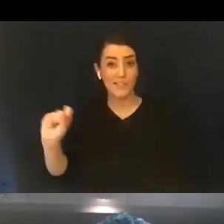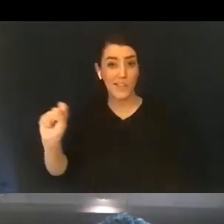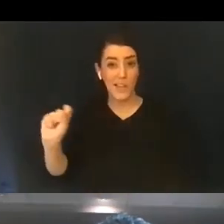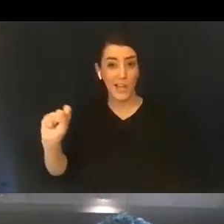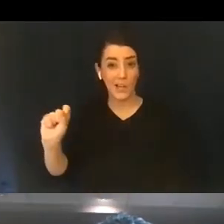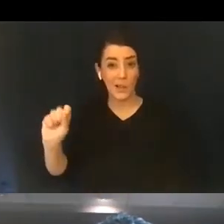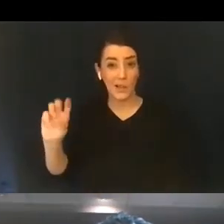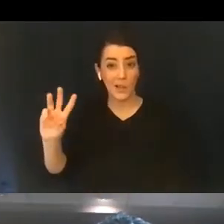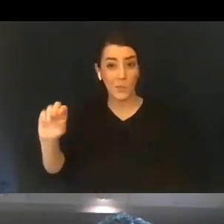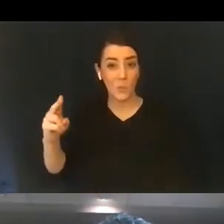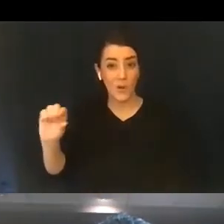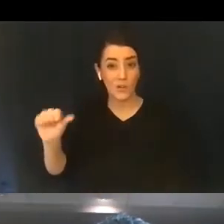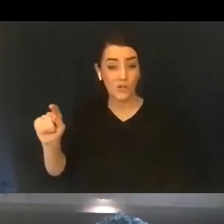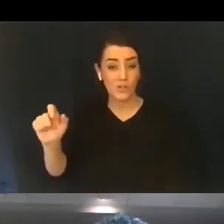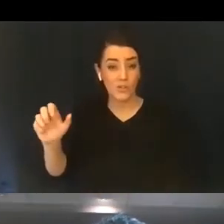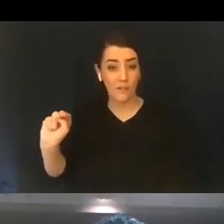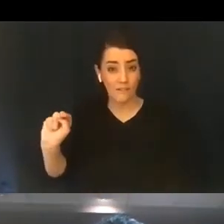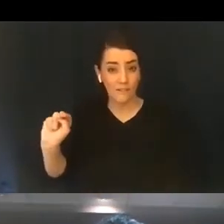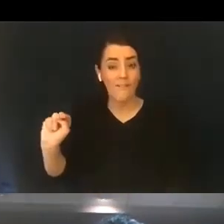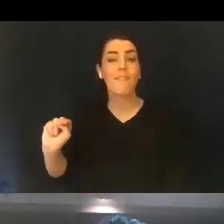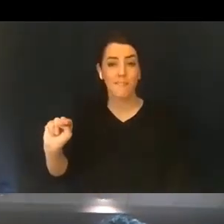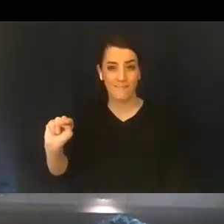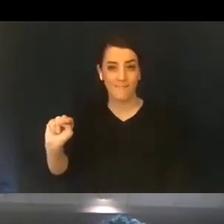ranks about 4th place.